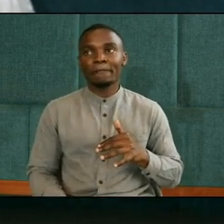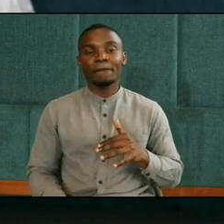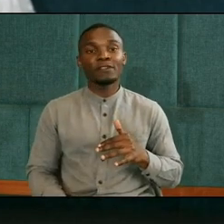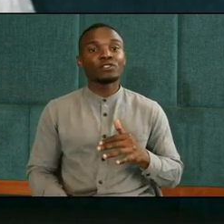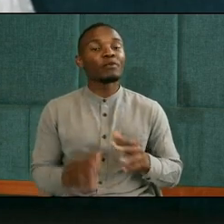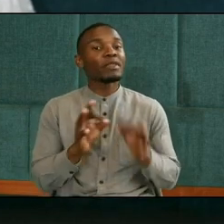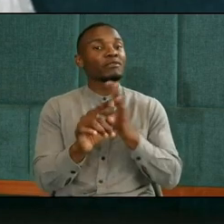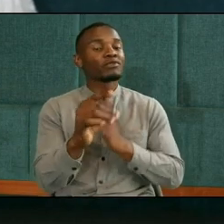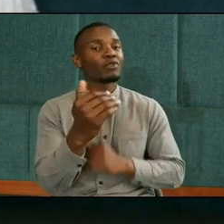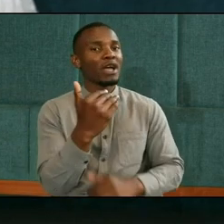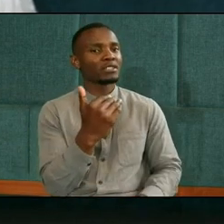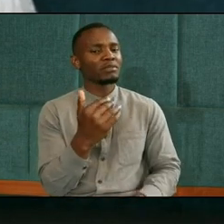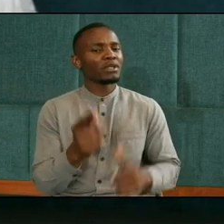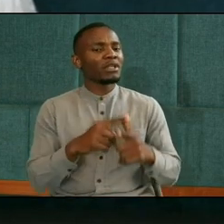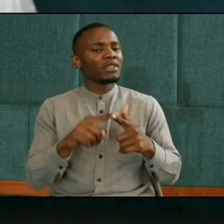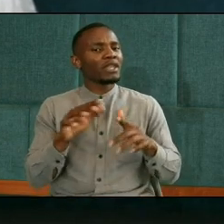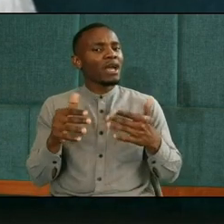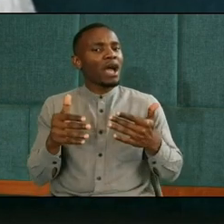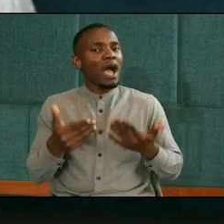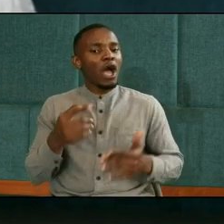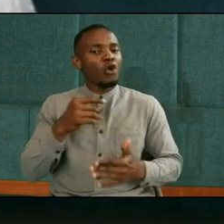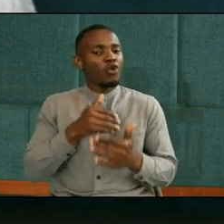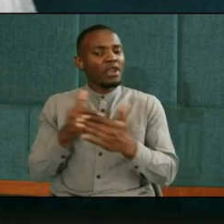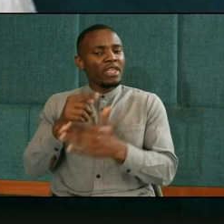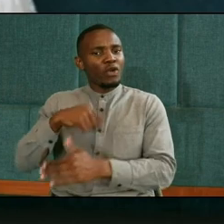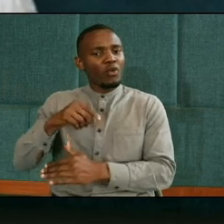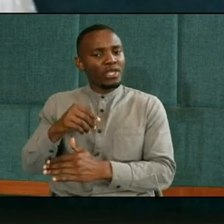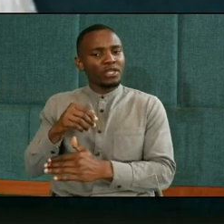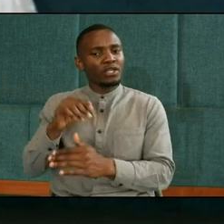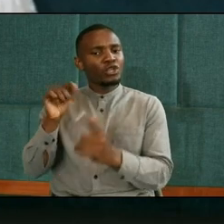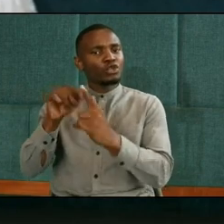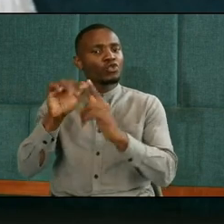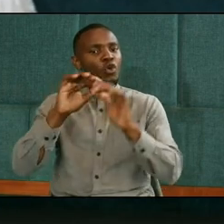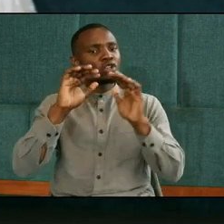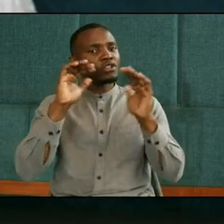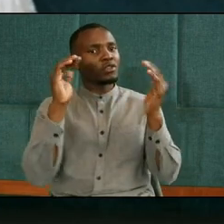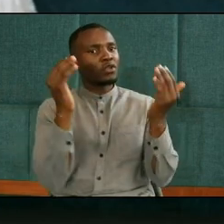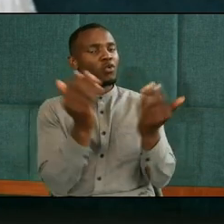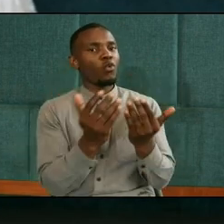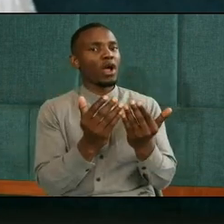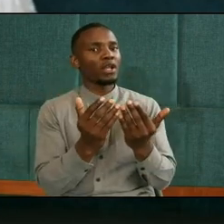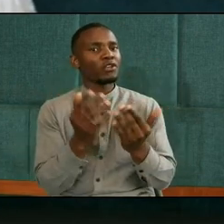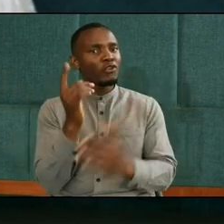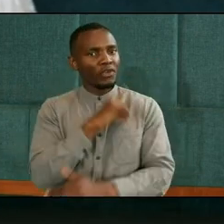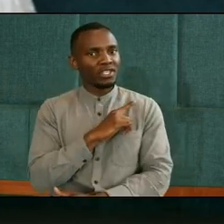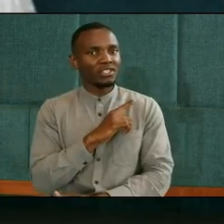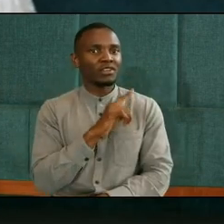So if you ask me, how close are we to the end of the world? 1 verse away.